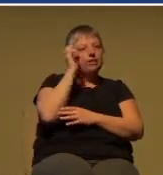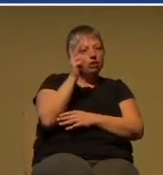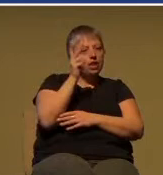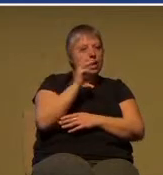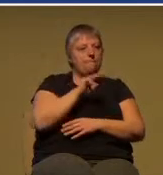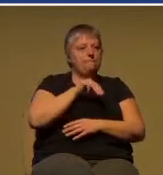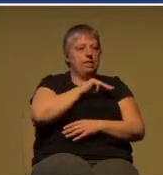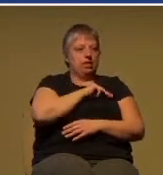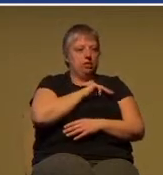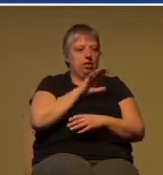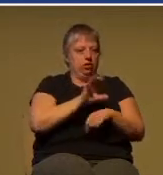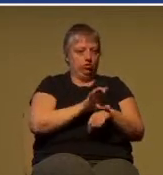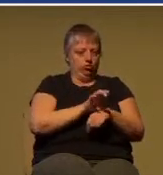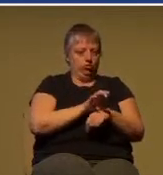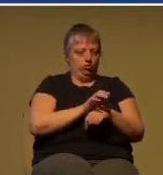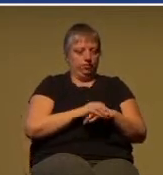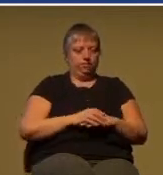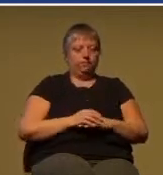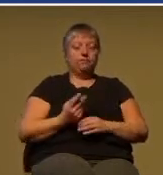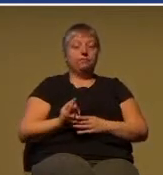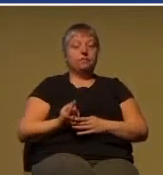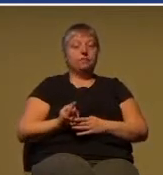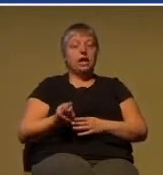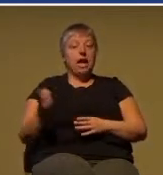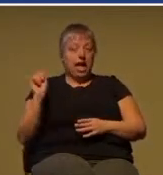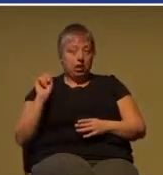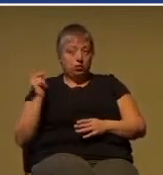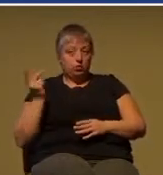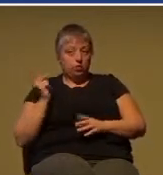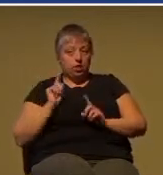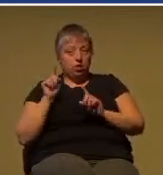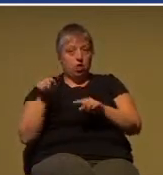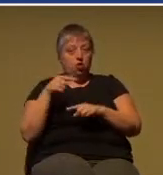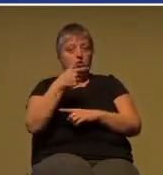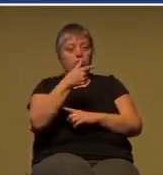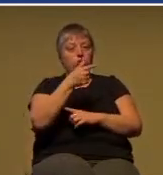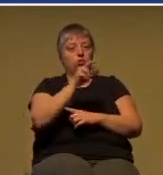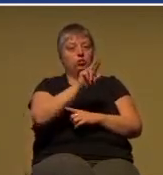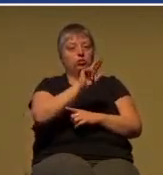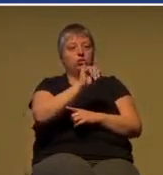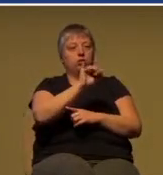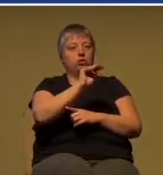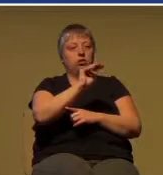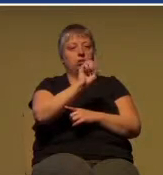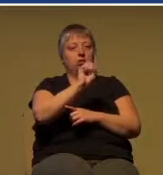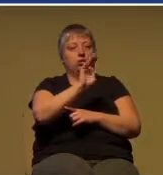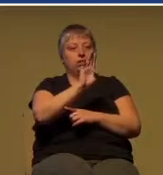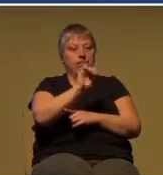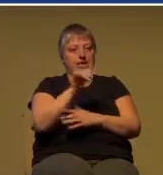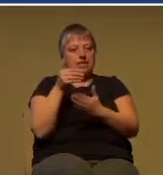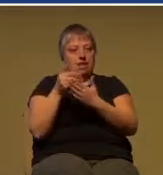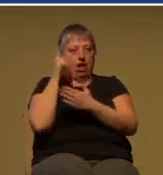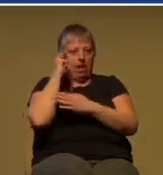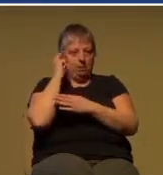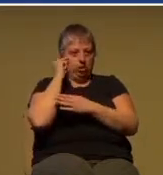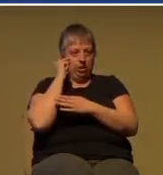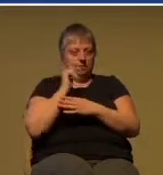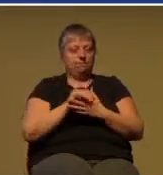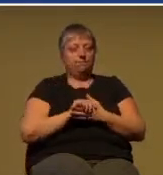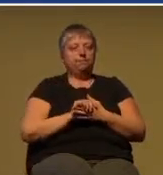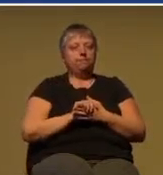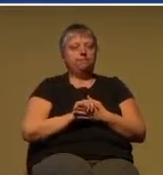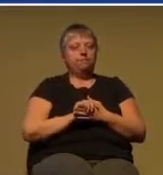Church. And then just last weekend, we were in Grimsby at St. John's Presbyterian